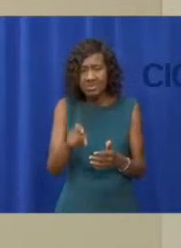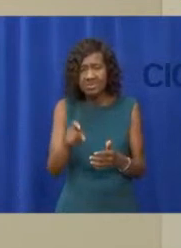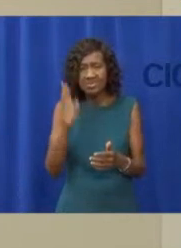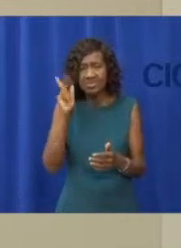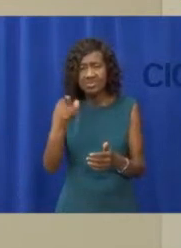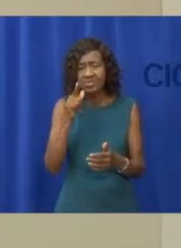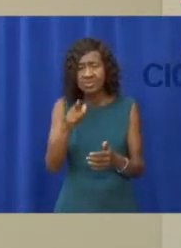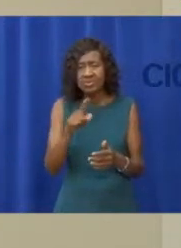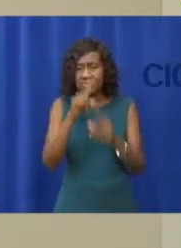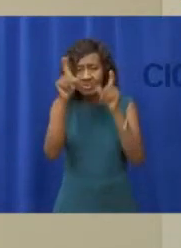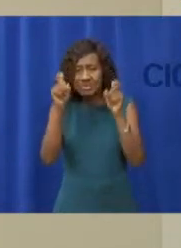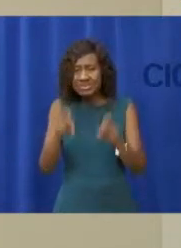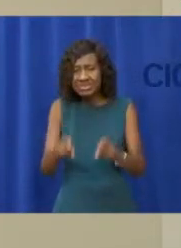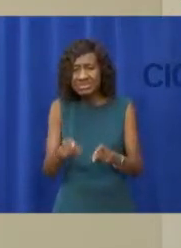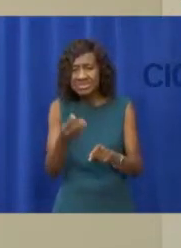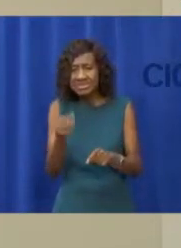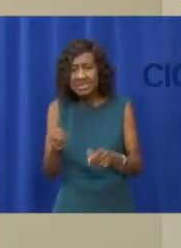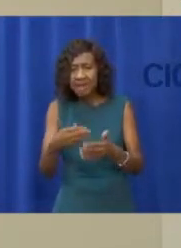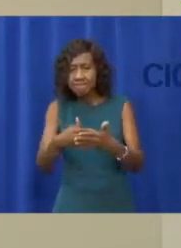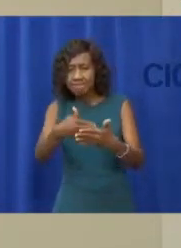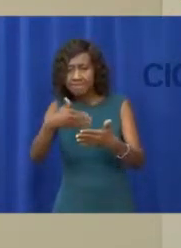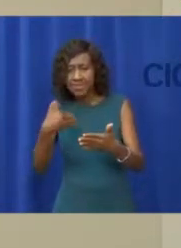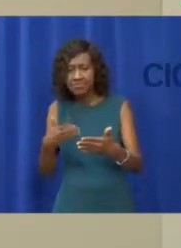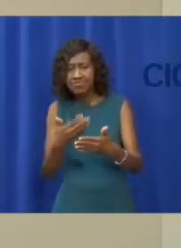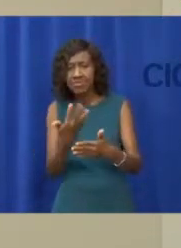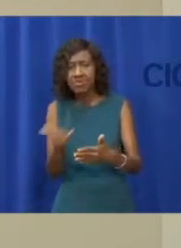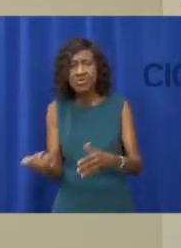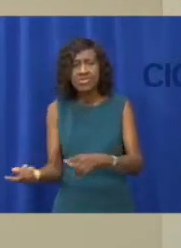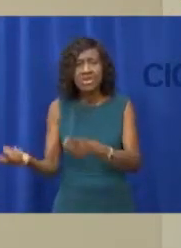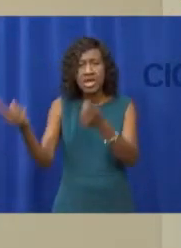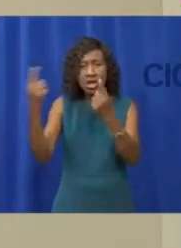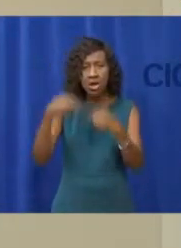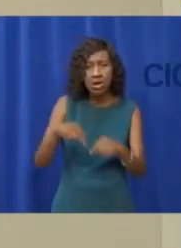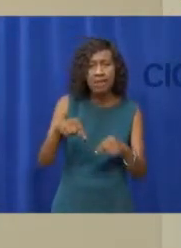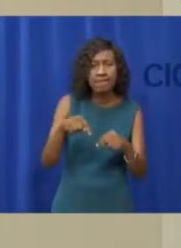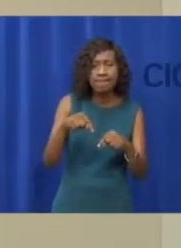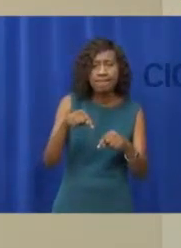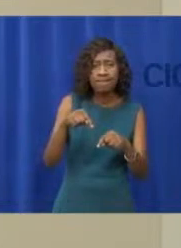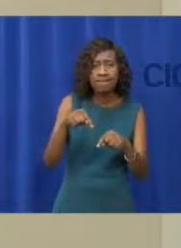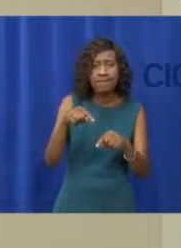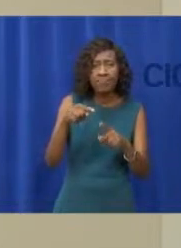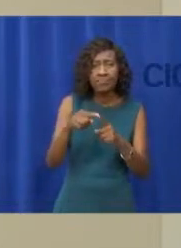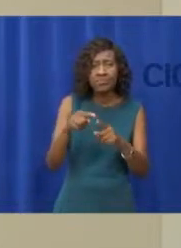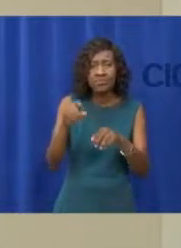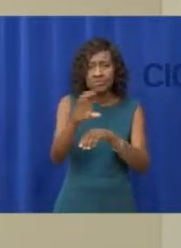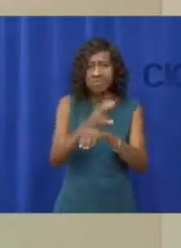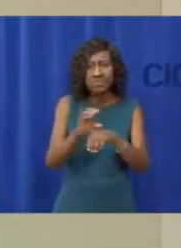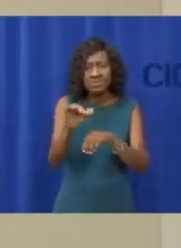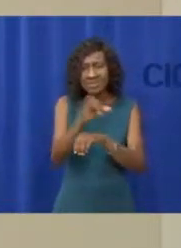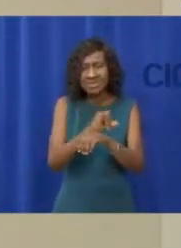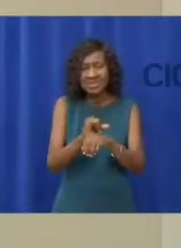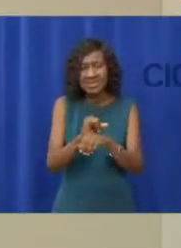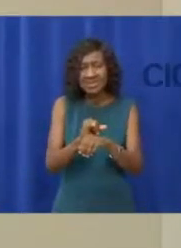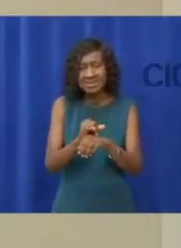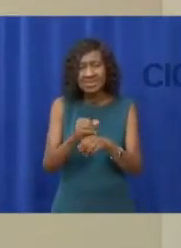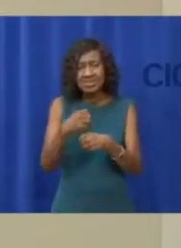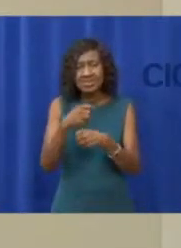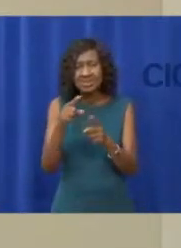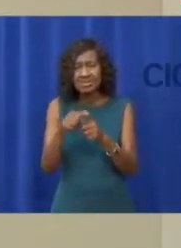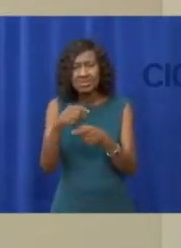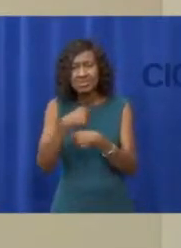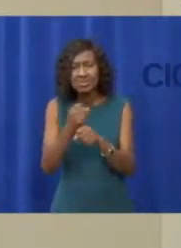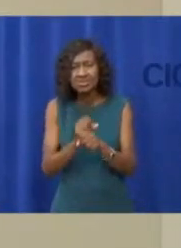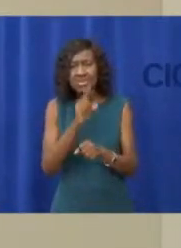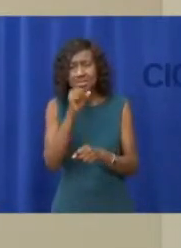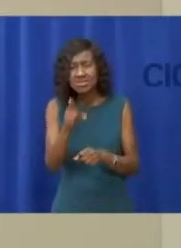they arrive here so that we ensure that they don't have the symptoms, even though I know it's asymptomatic?